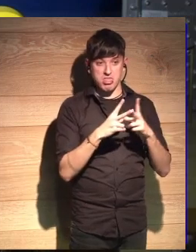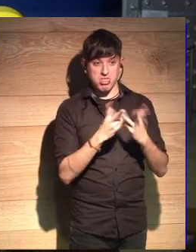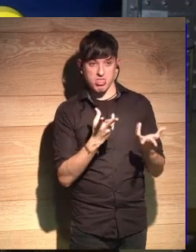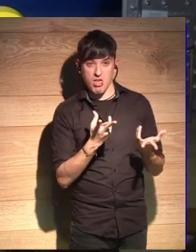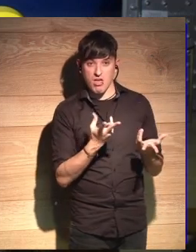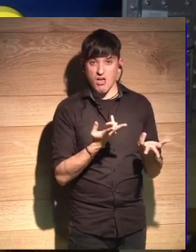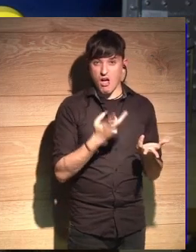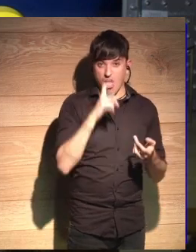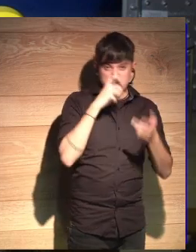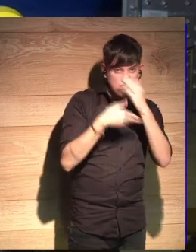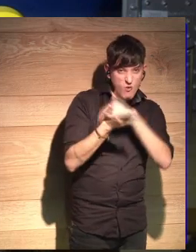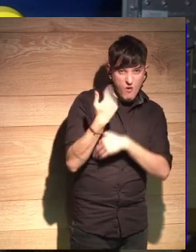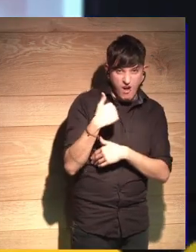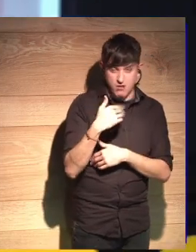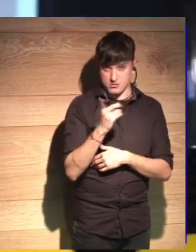society.